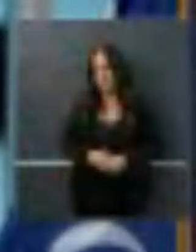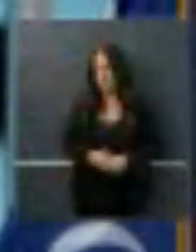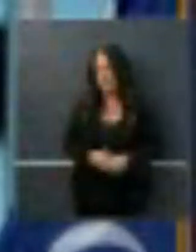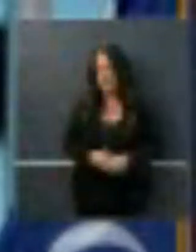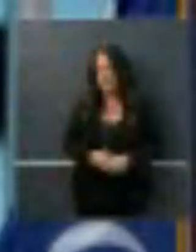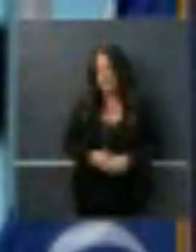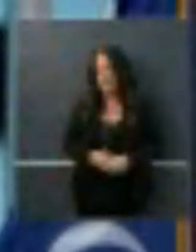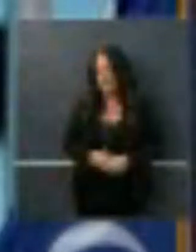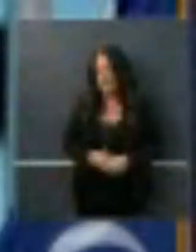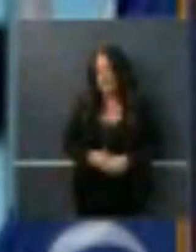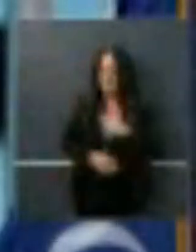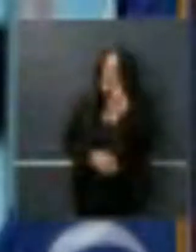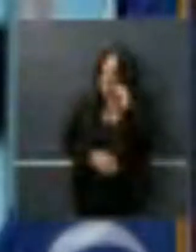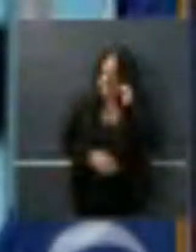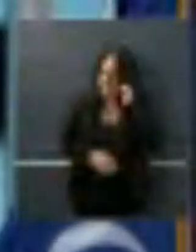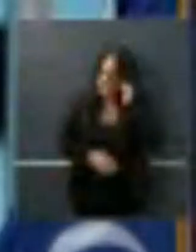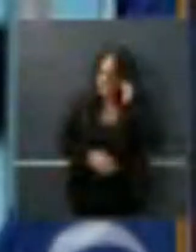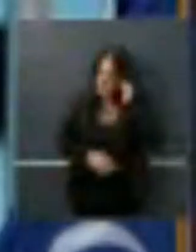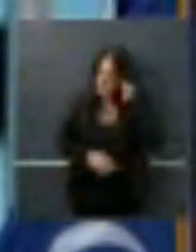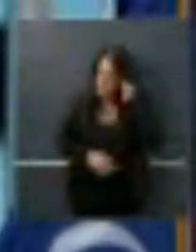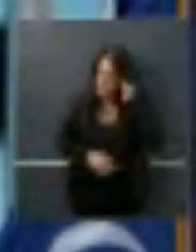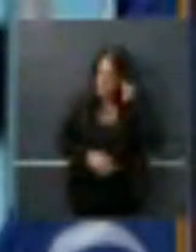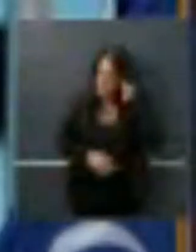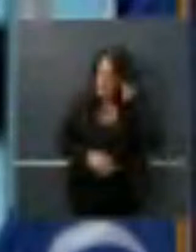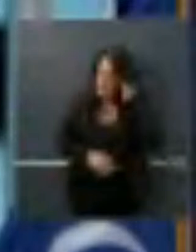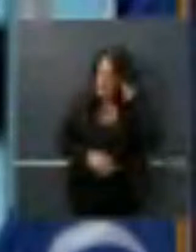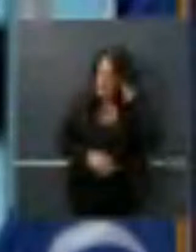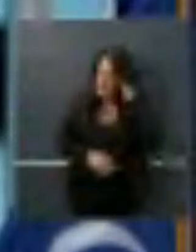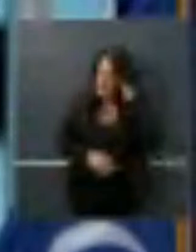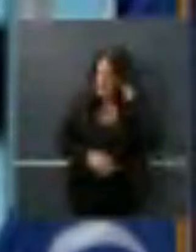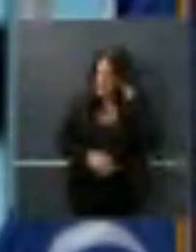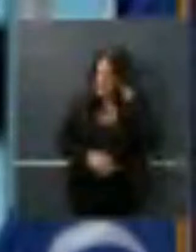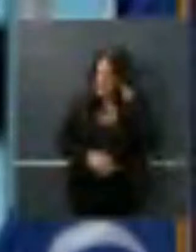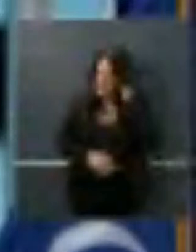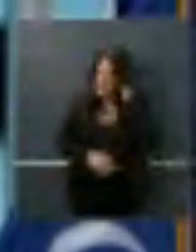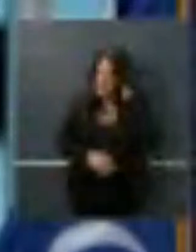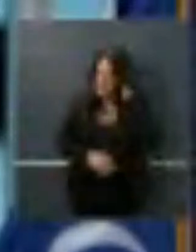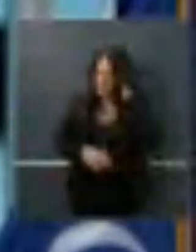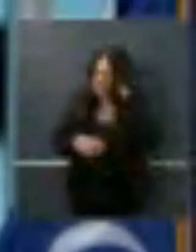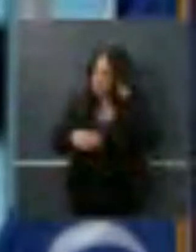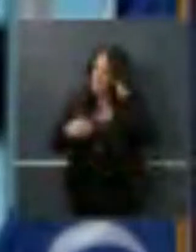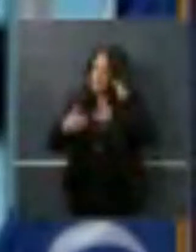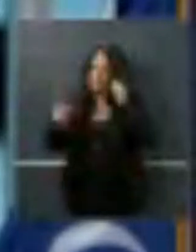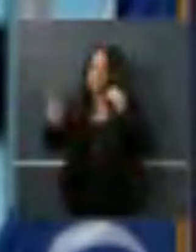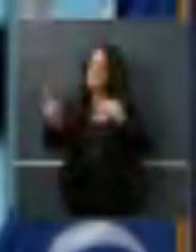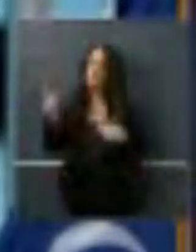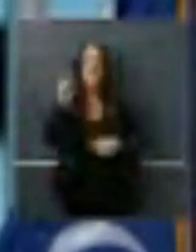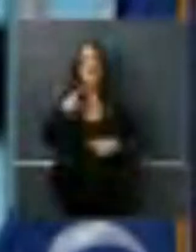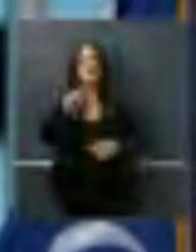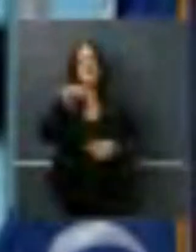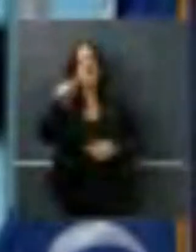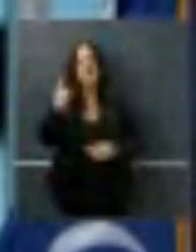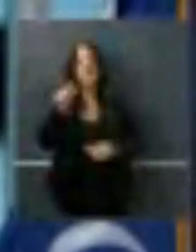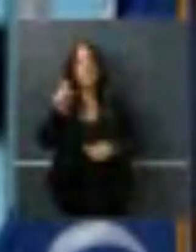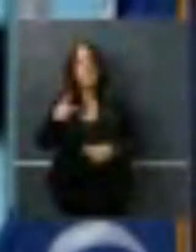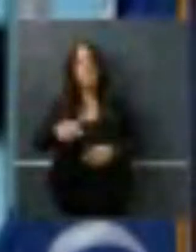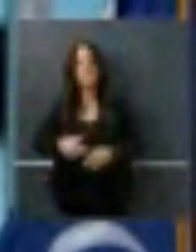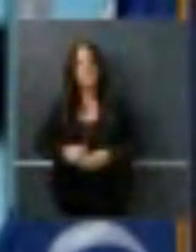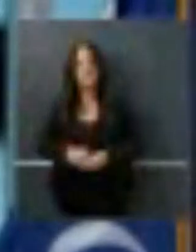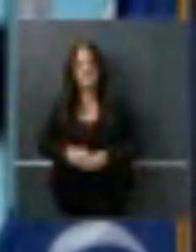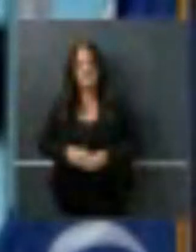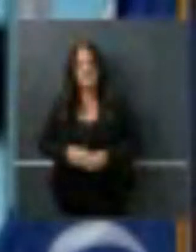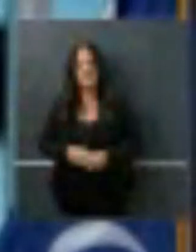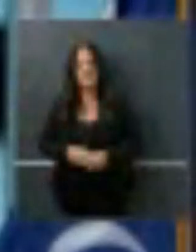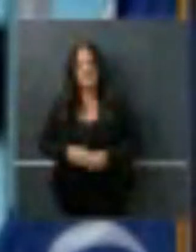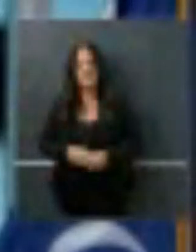Governor, thank you for taking our phone call. You've continued to speak about this May model. We haven't seen the data or